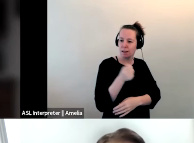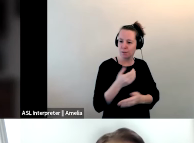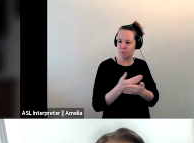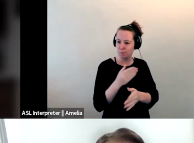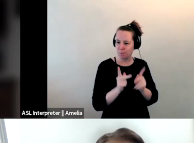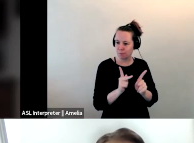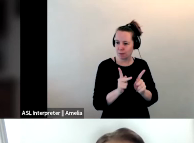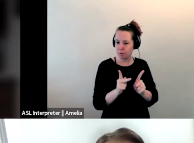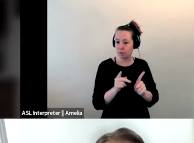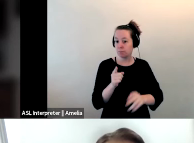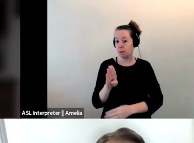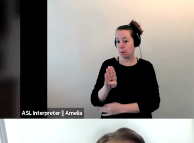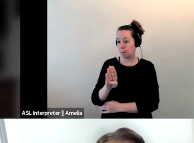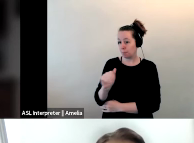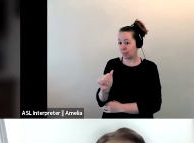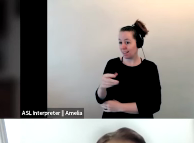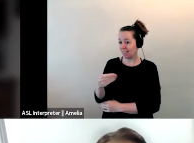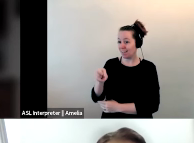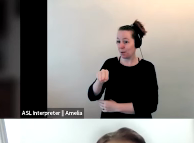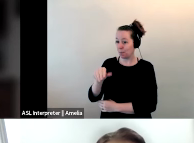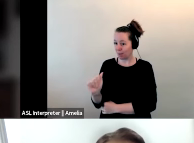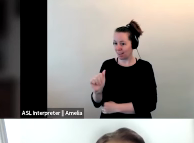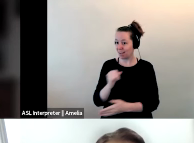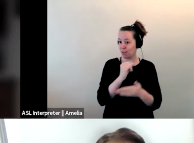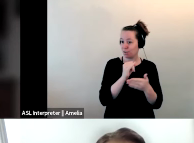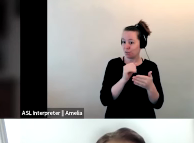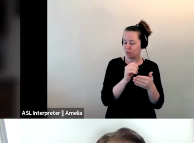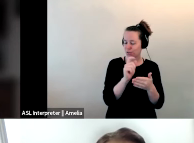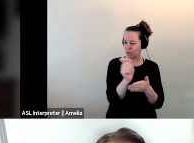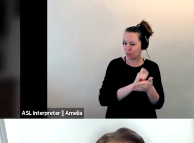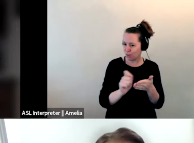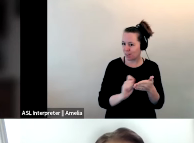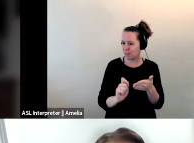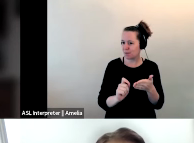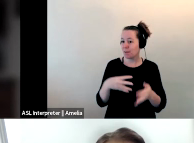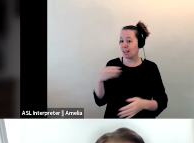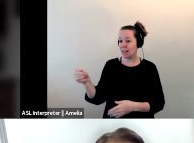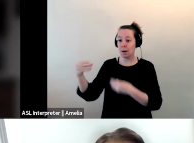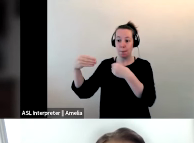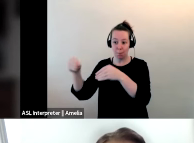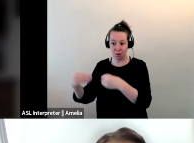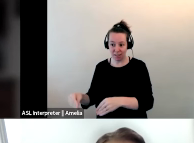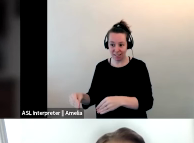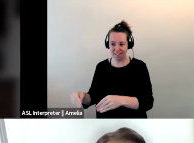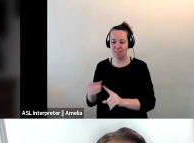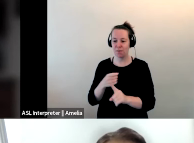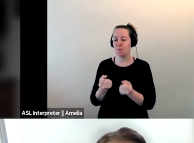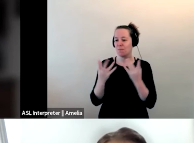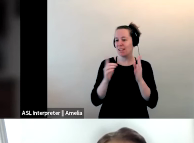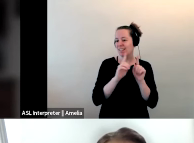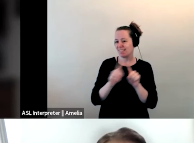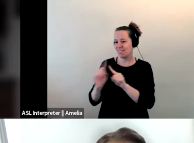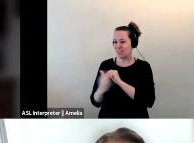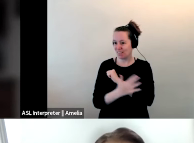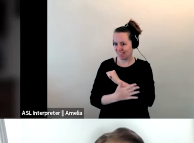of journalism, a master's degree in marketing from UCS University, Brazil, and a public relation and social